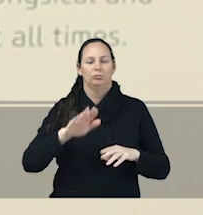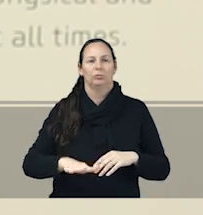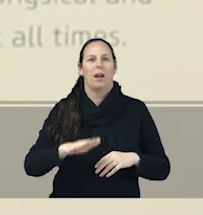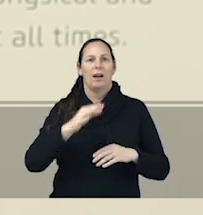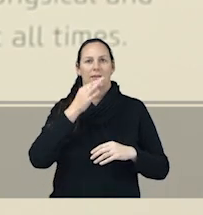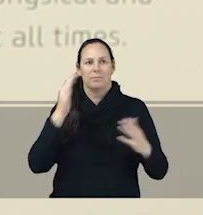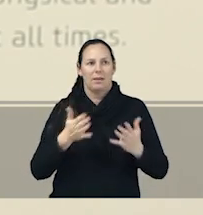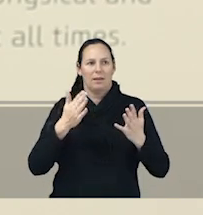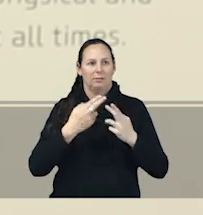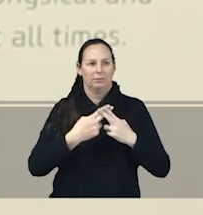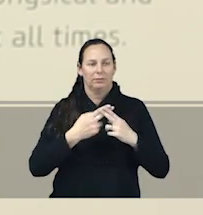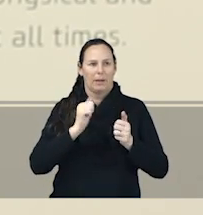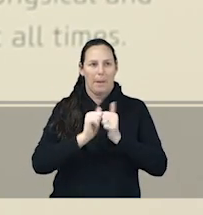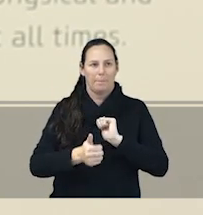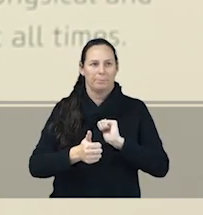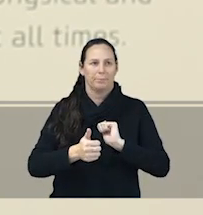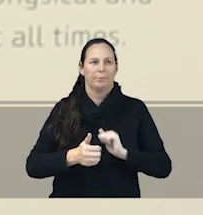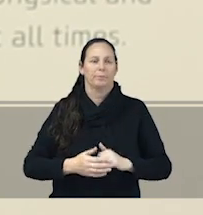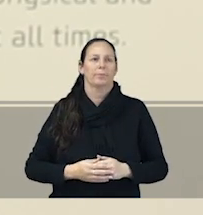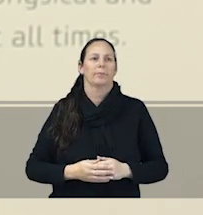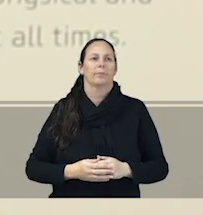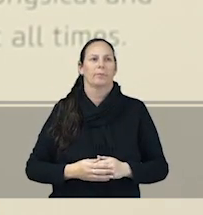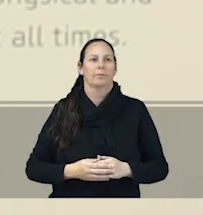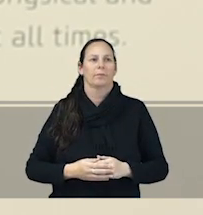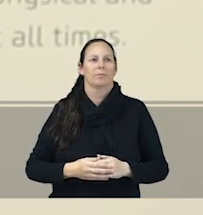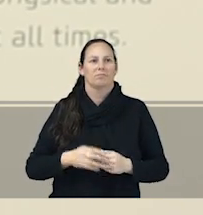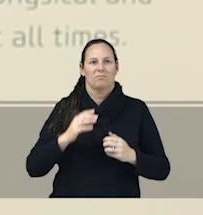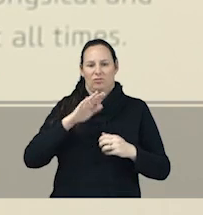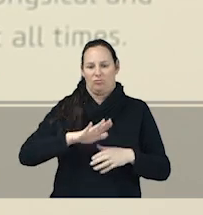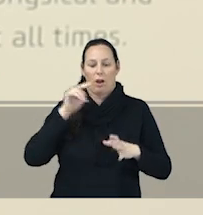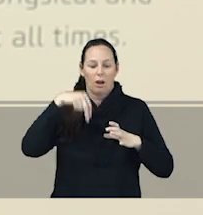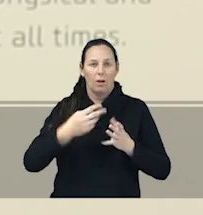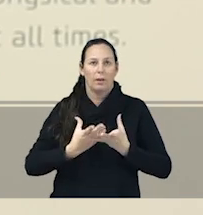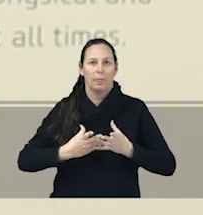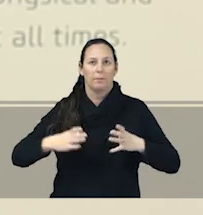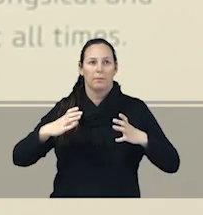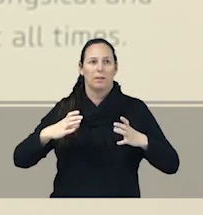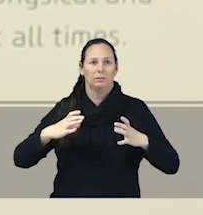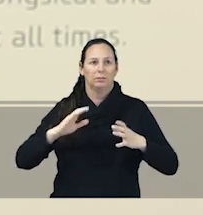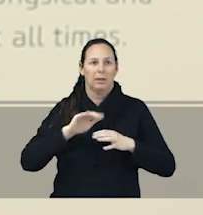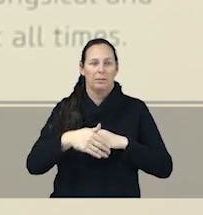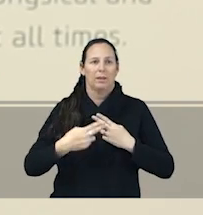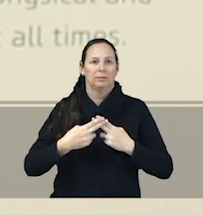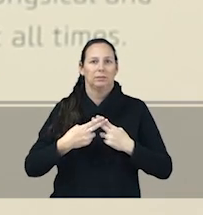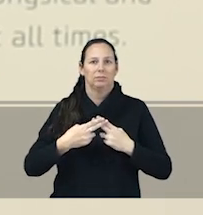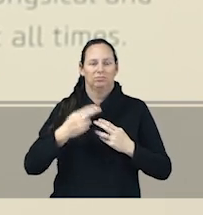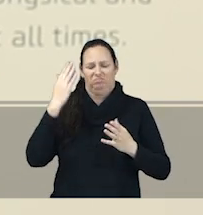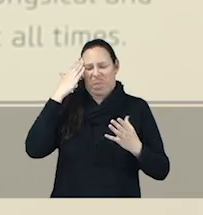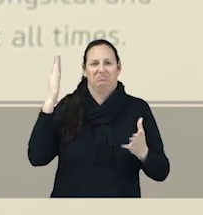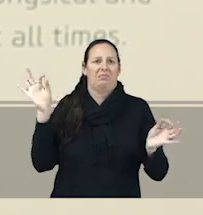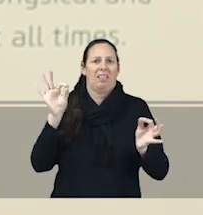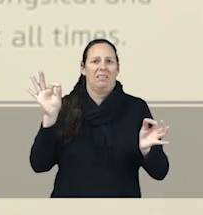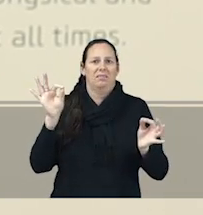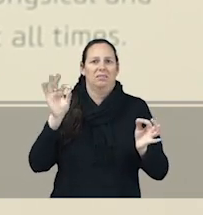I call it the pushback. But ask a child to engage in a sexual game. Well when they